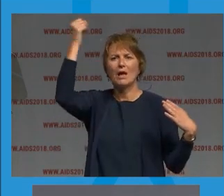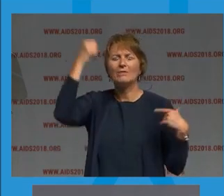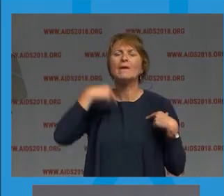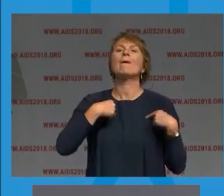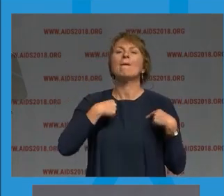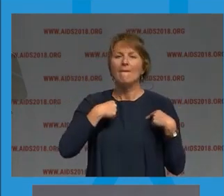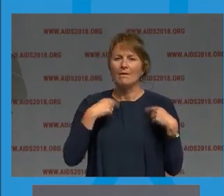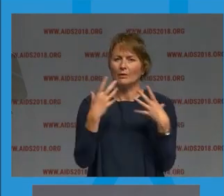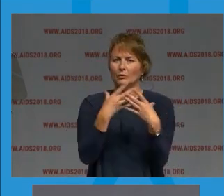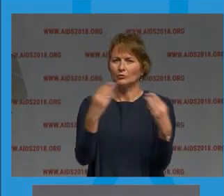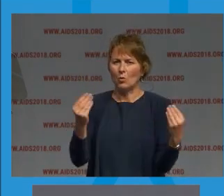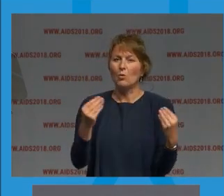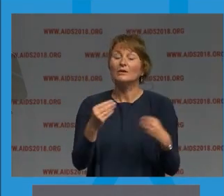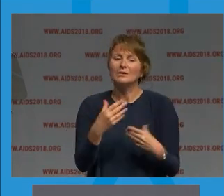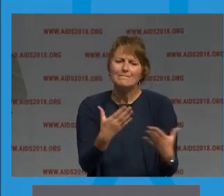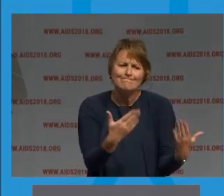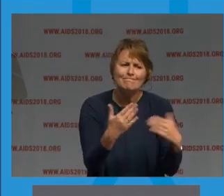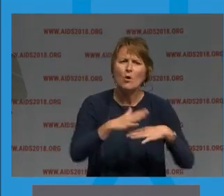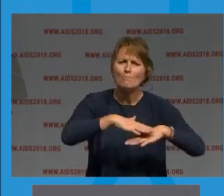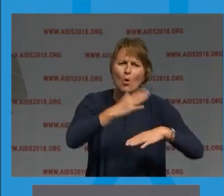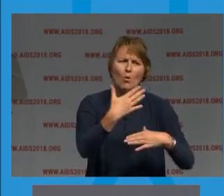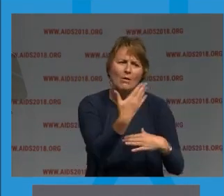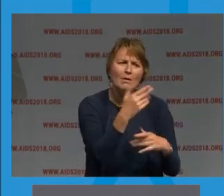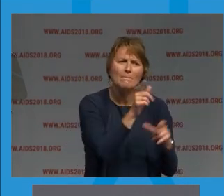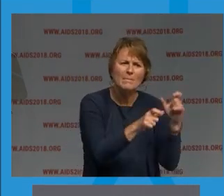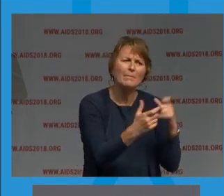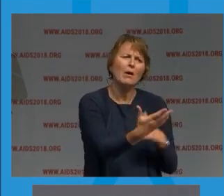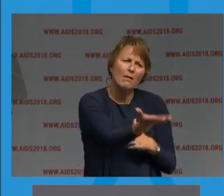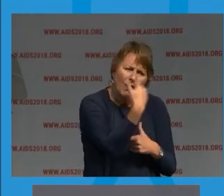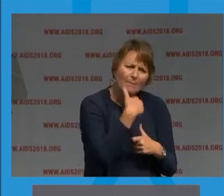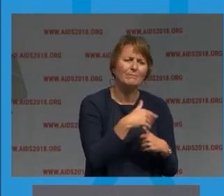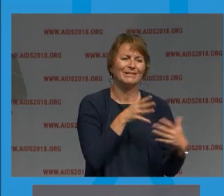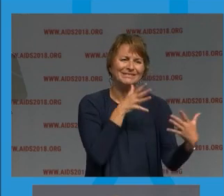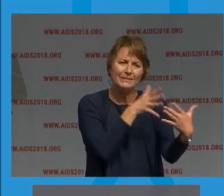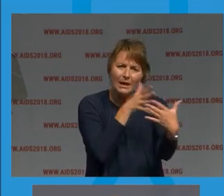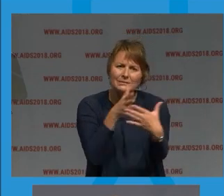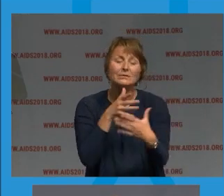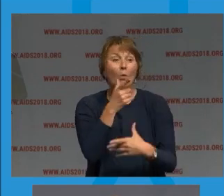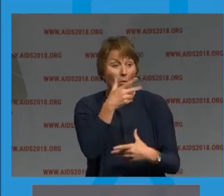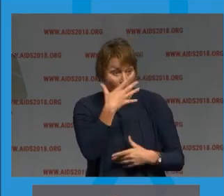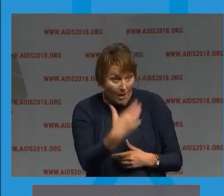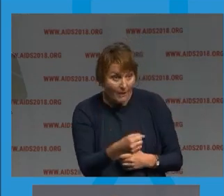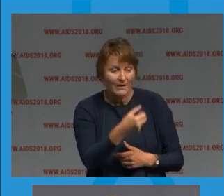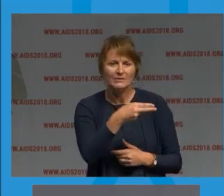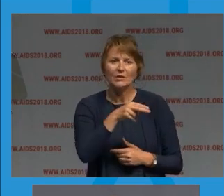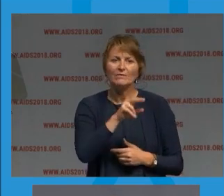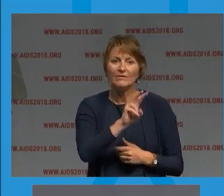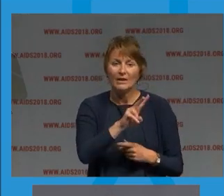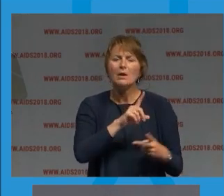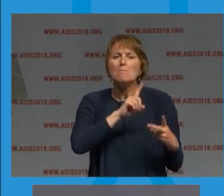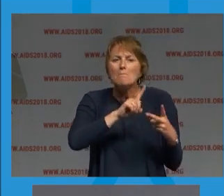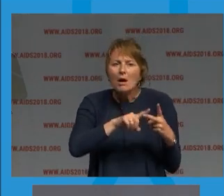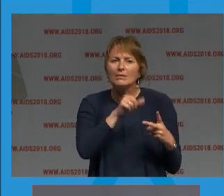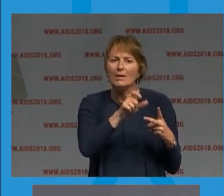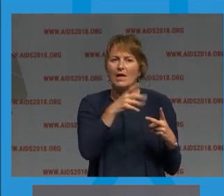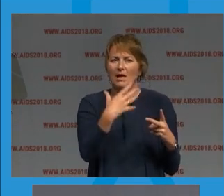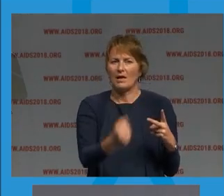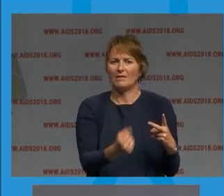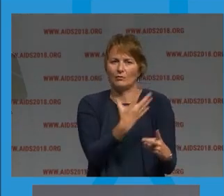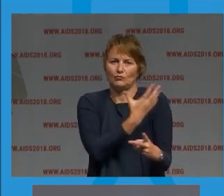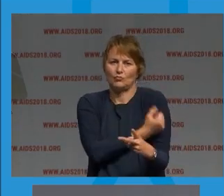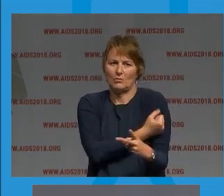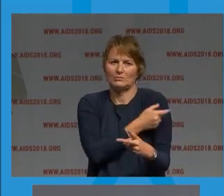solution to increase HIV testing coverage among people who inject drugs. The model is based on conditional chain